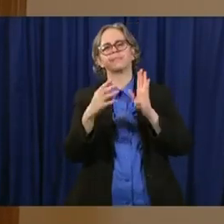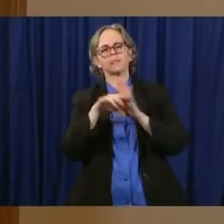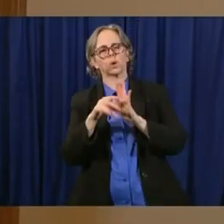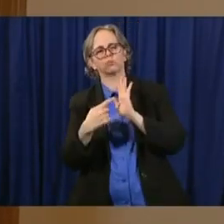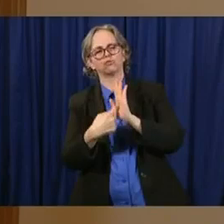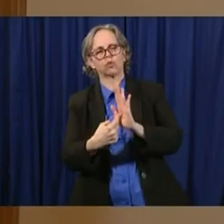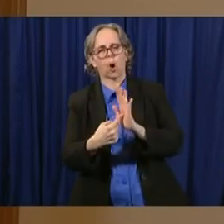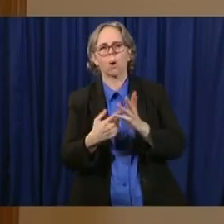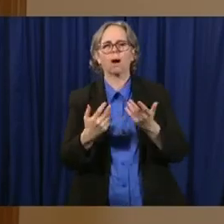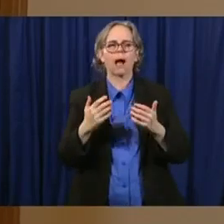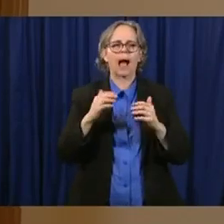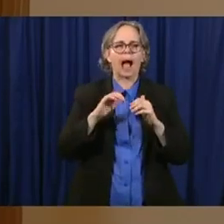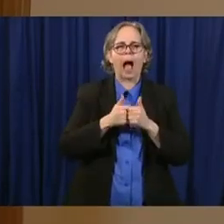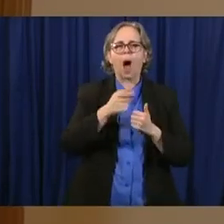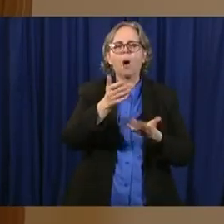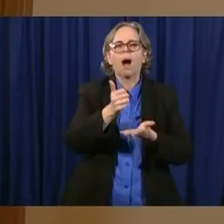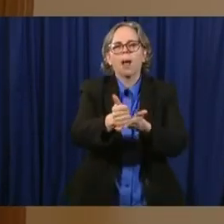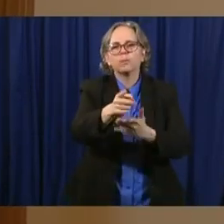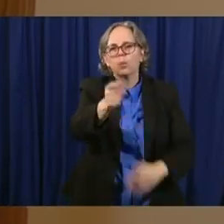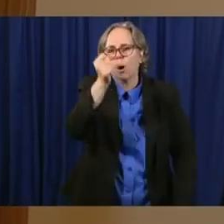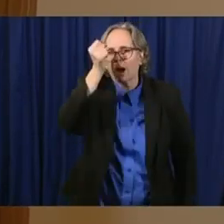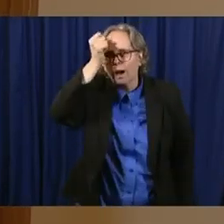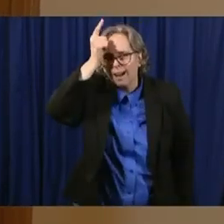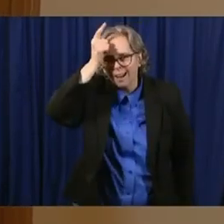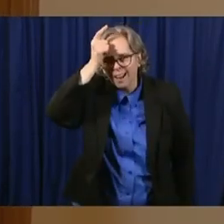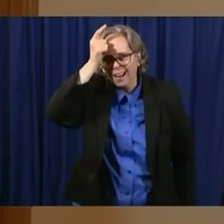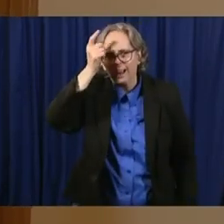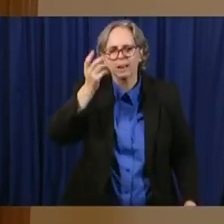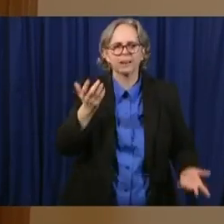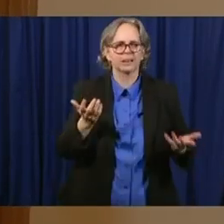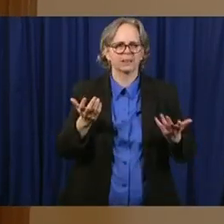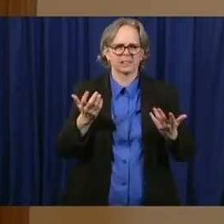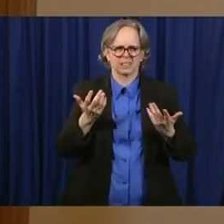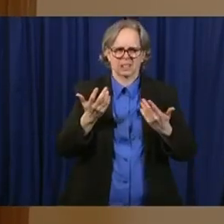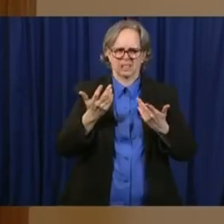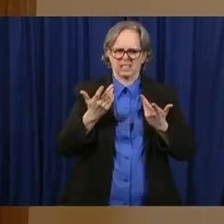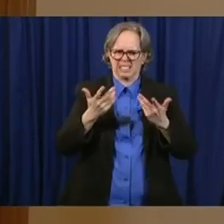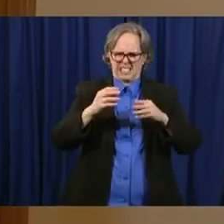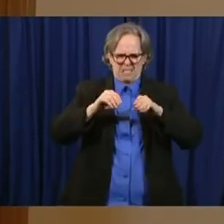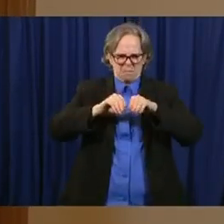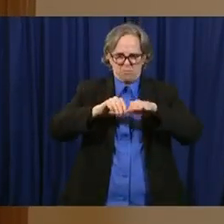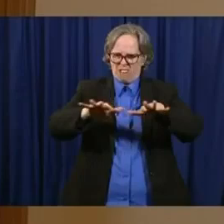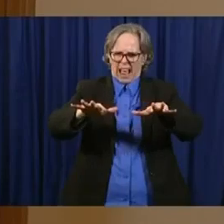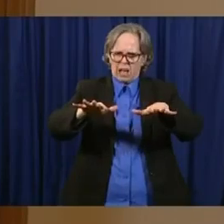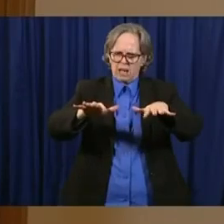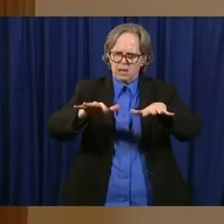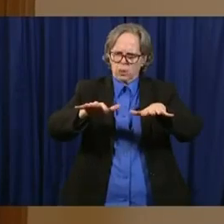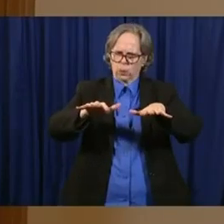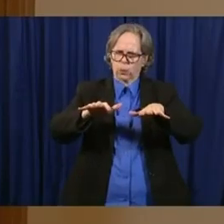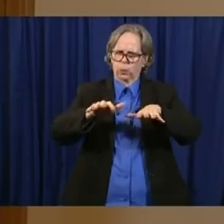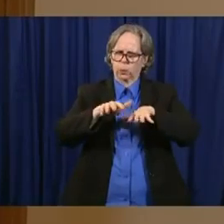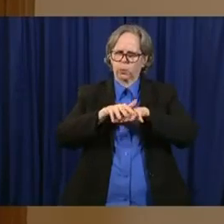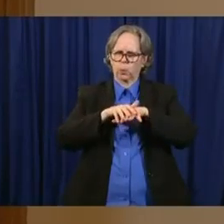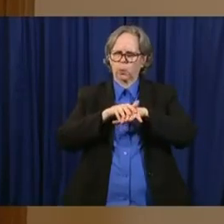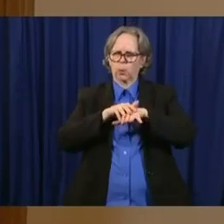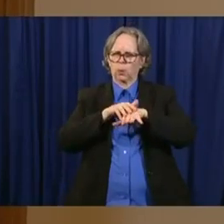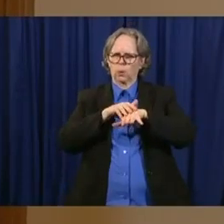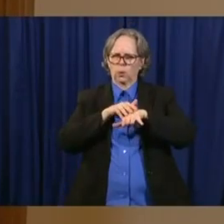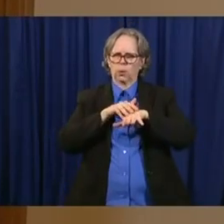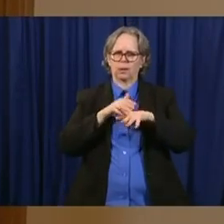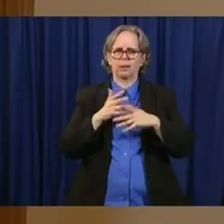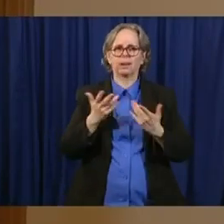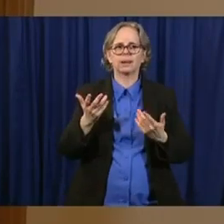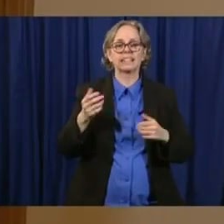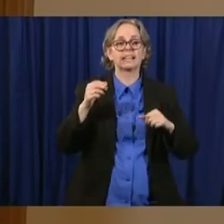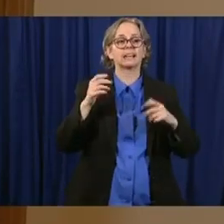you understand about how we're slowing the spread of infection. This is all about something that scientists call the R0,